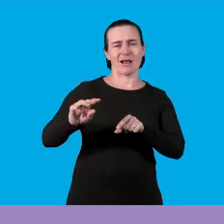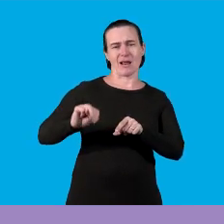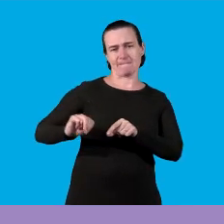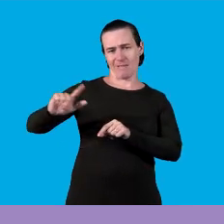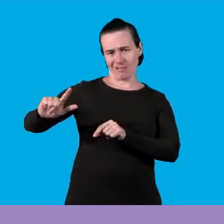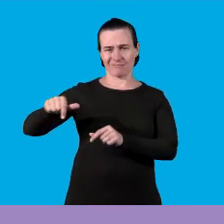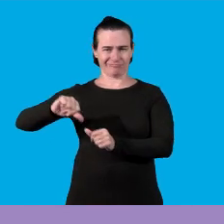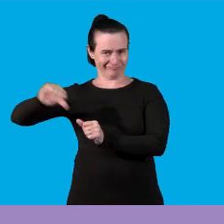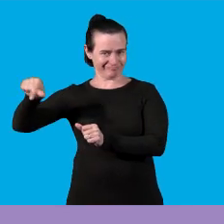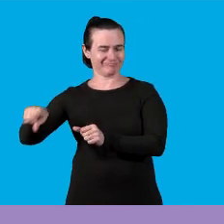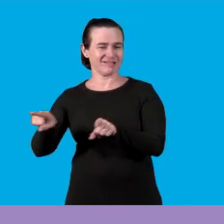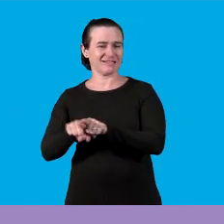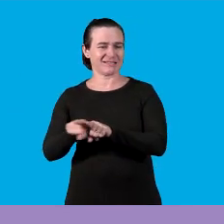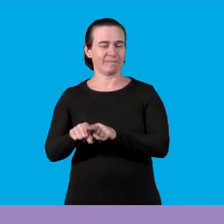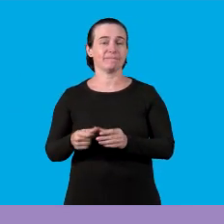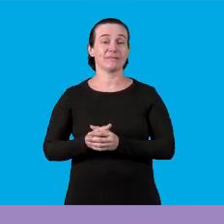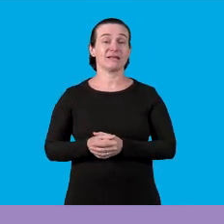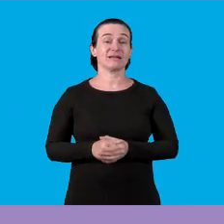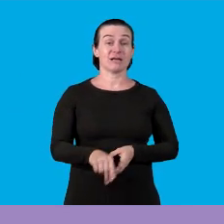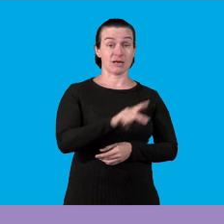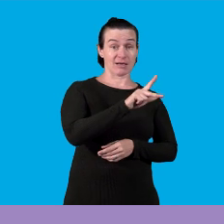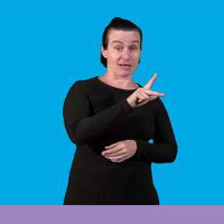I have been given